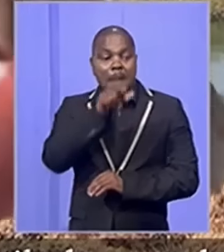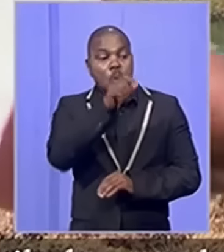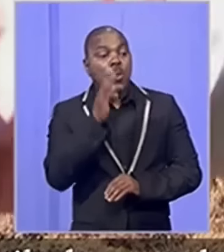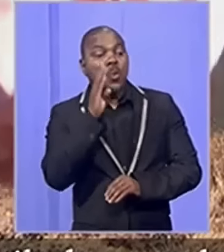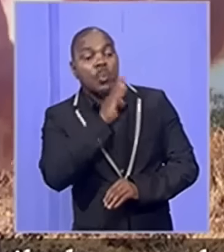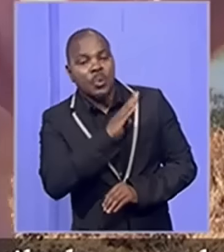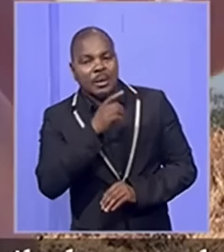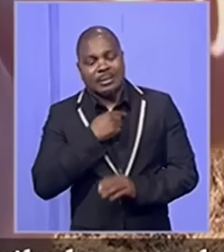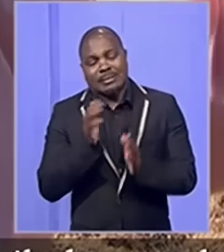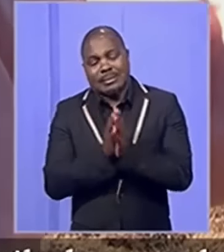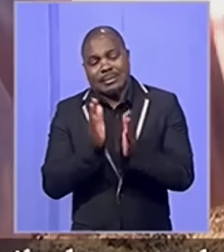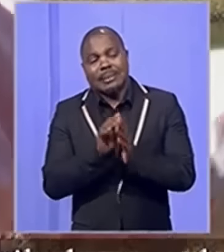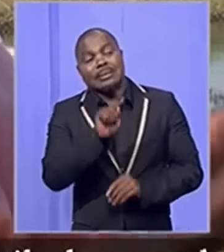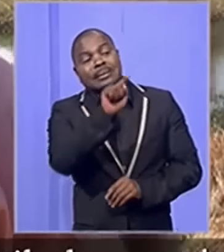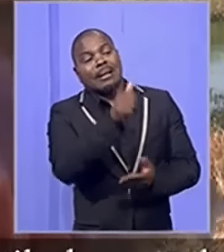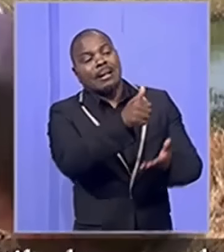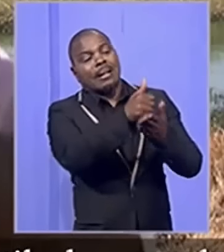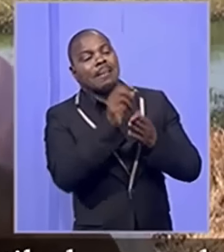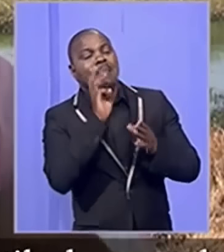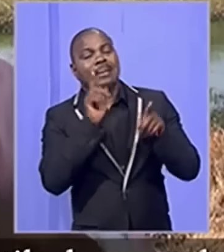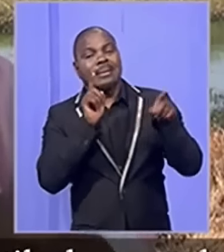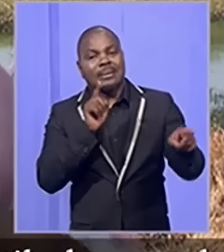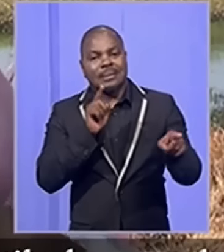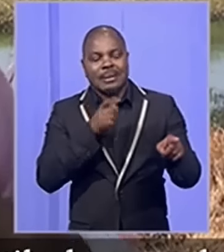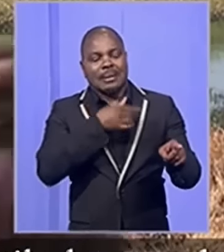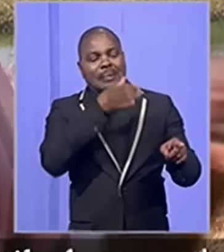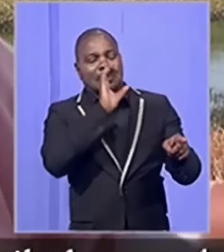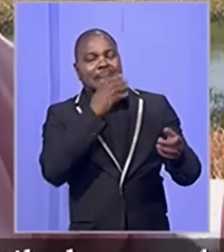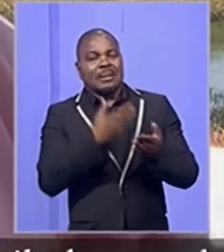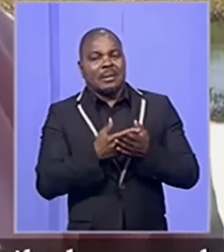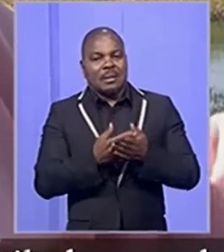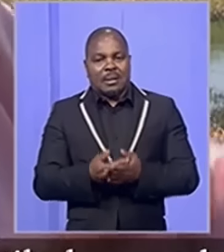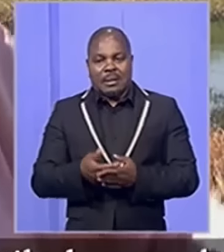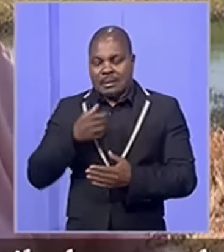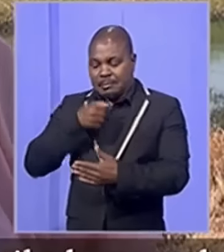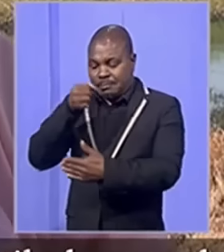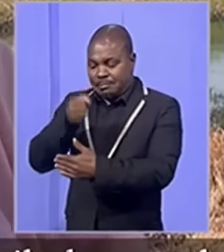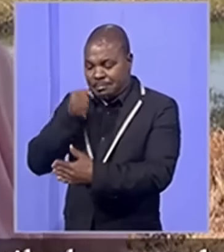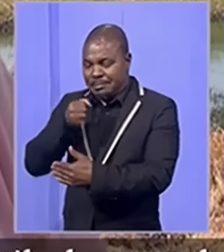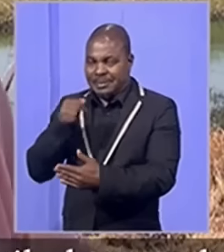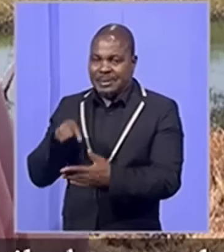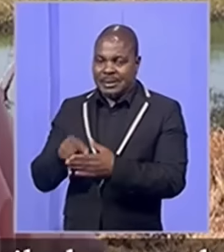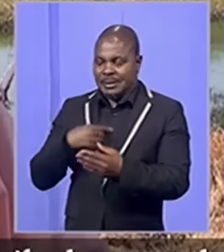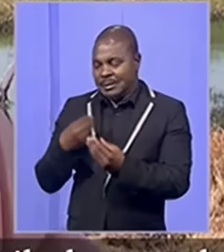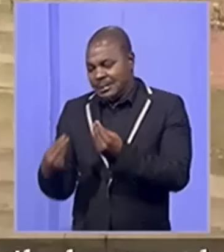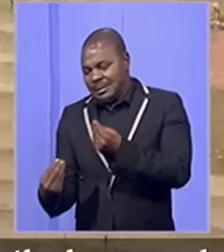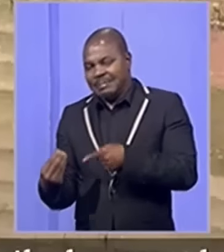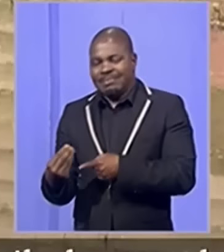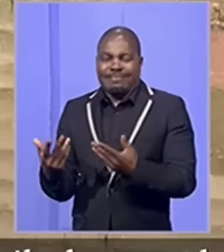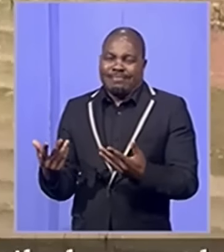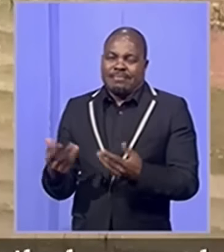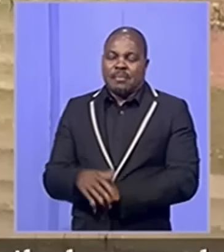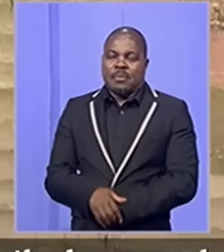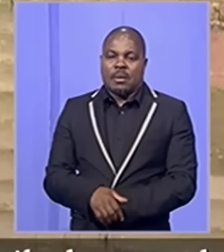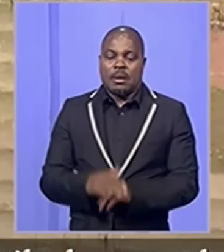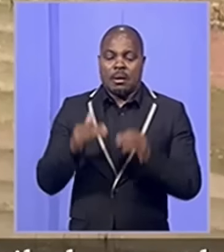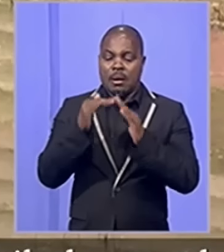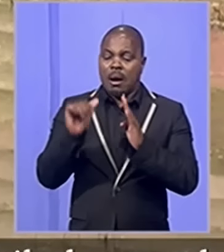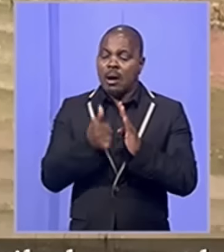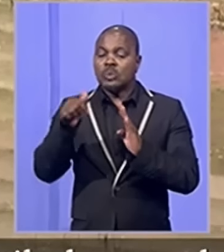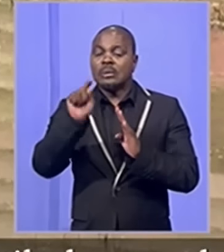ke nka nkgwena go khelle metsi ka nne do fo fela ke tlono lo phea dijo ya tseo ba ke phela le kwada ka le babedi le ba ahisane